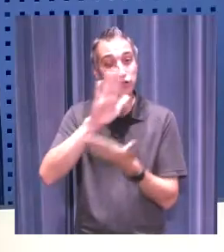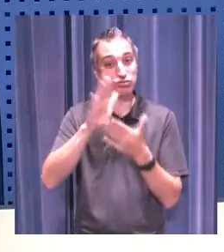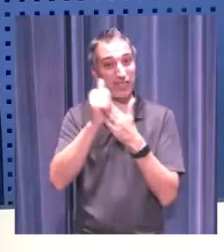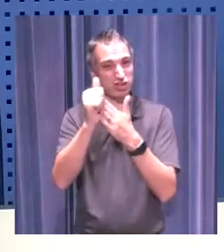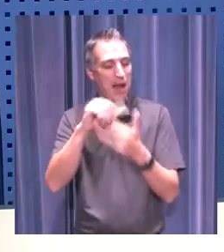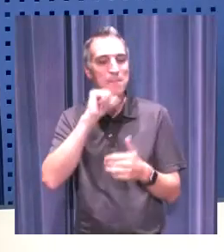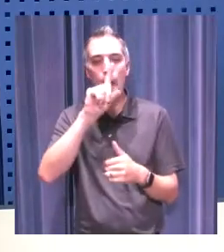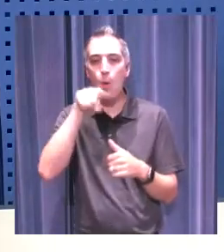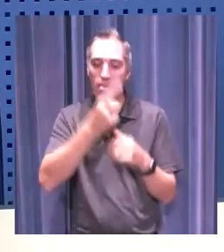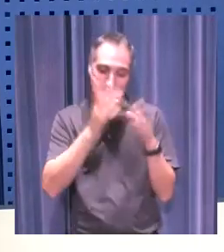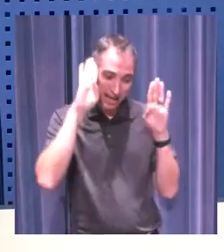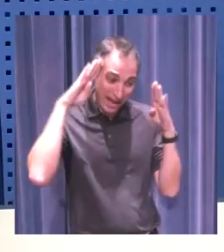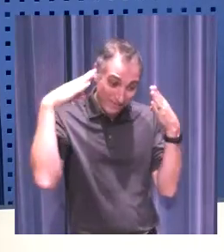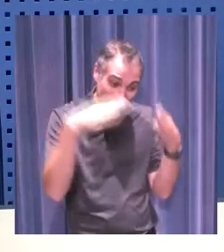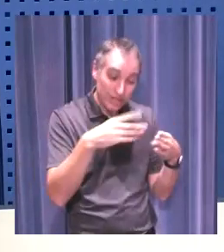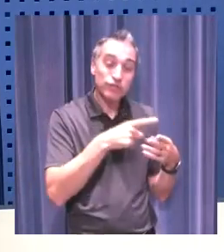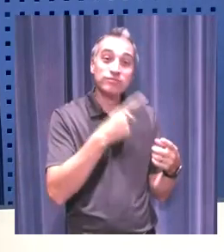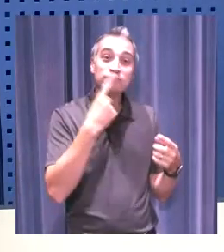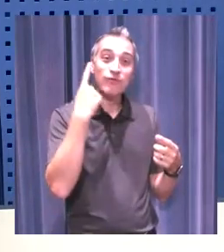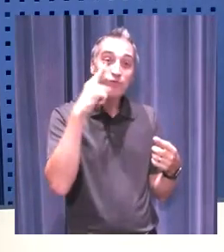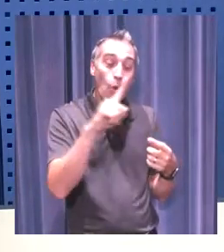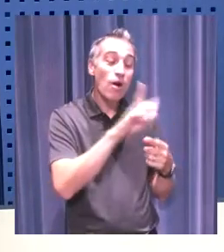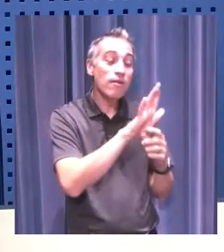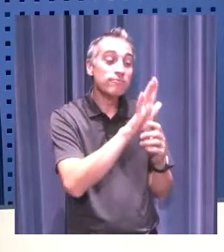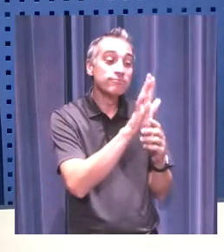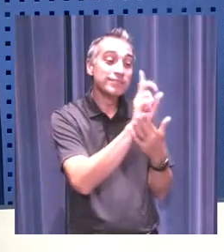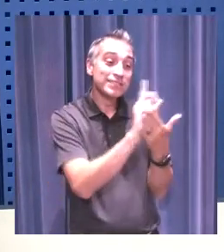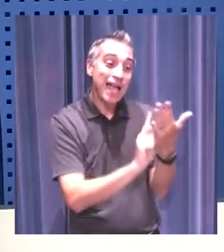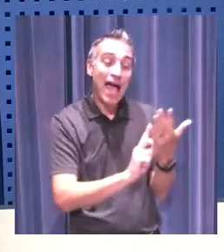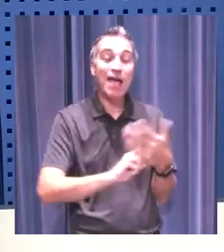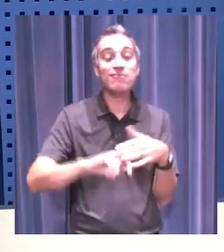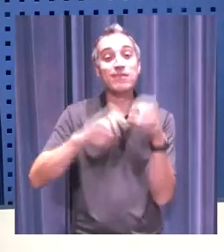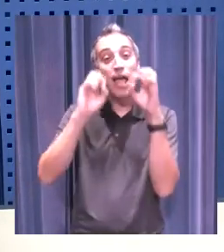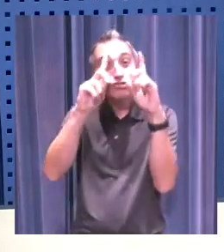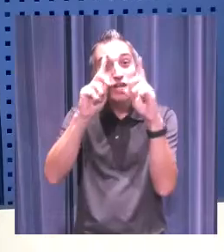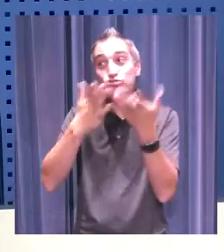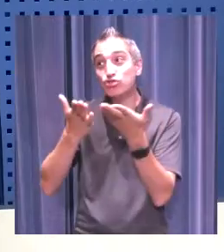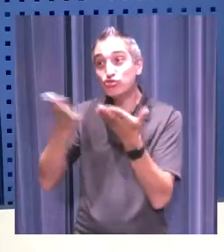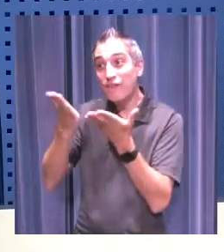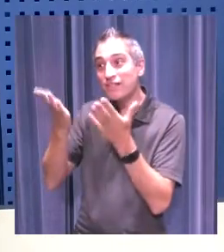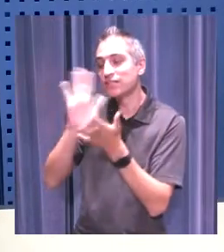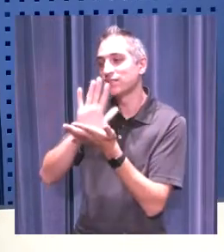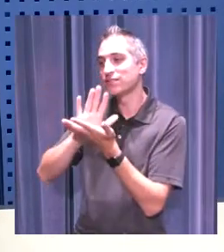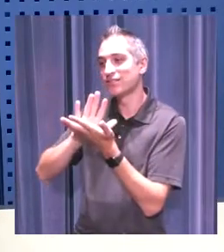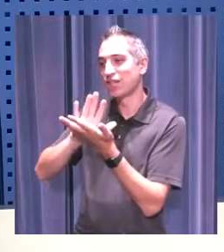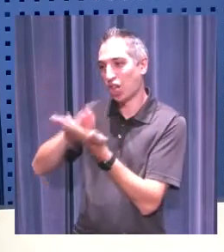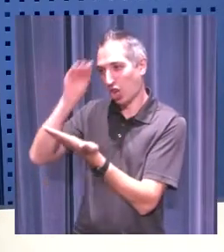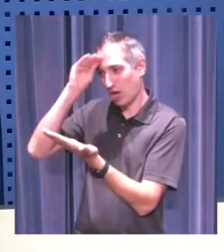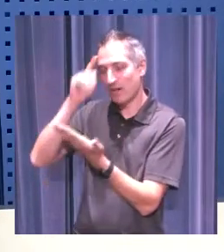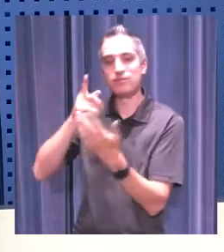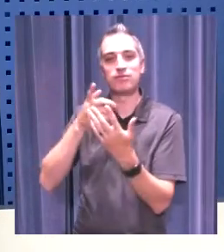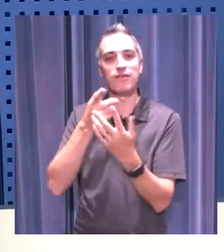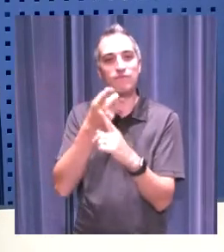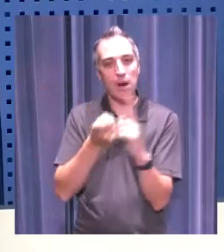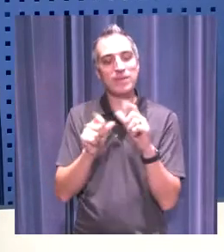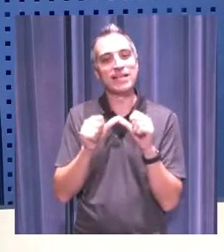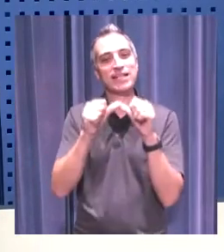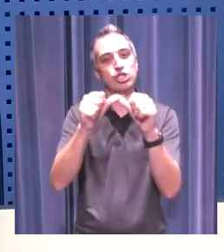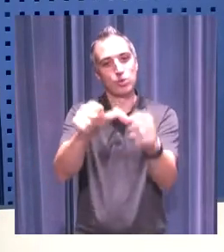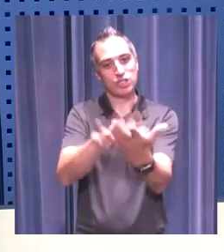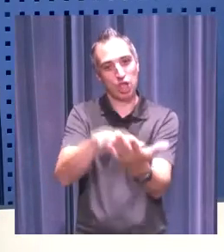field of design, but to education, service, growth through continuous learning. Early in the